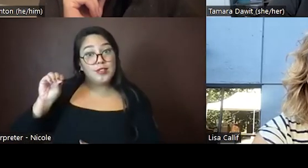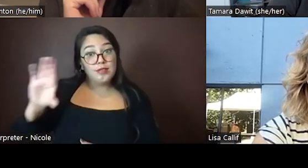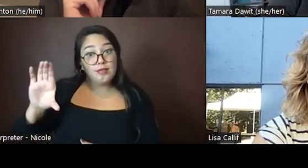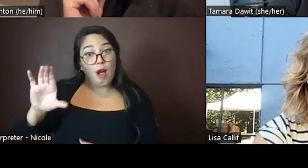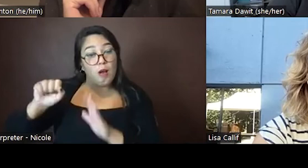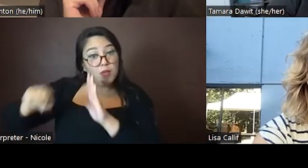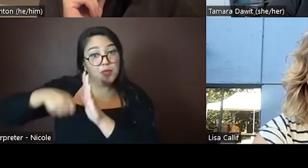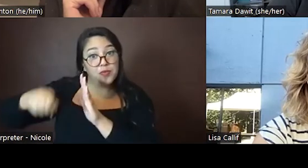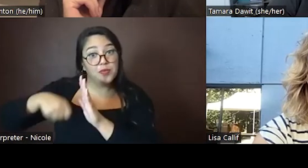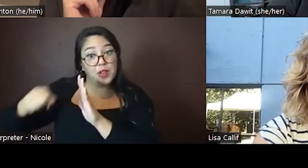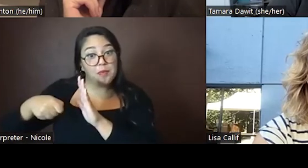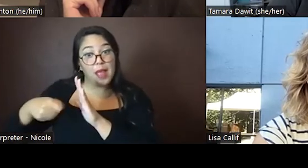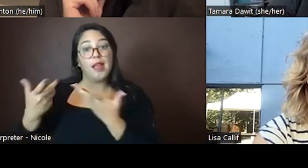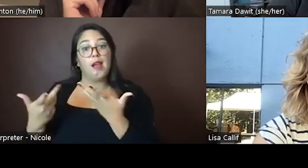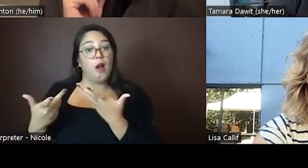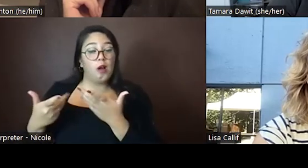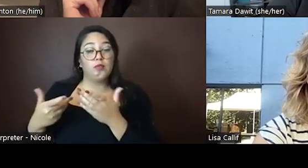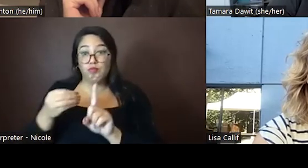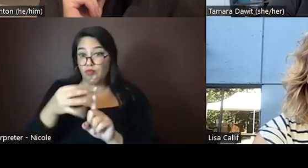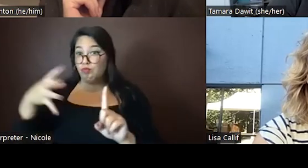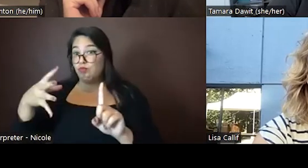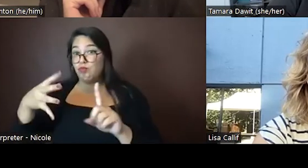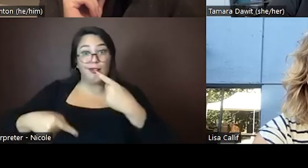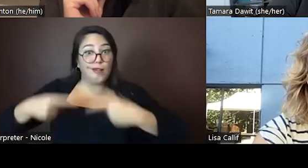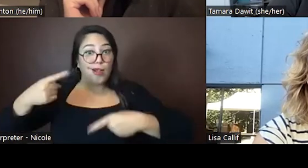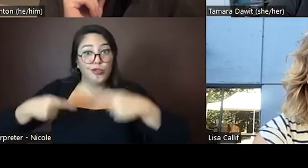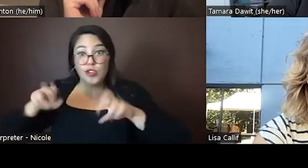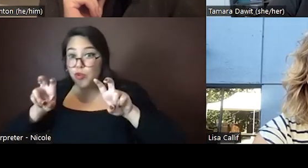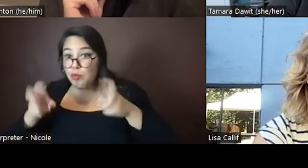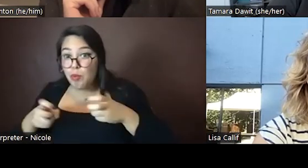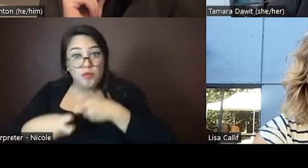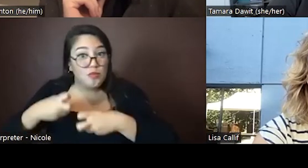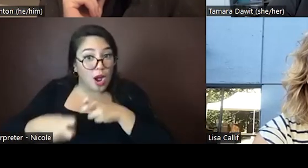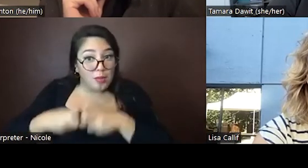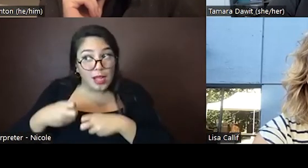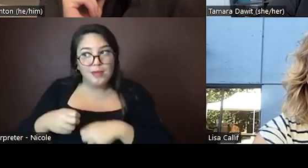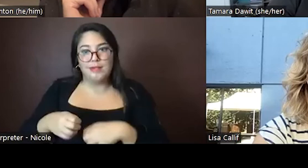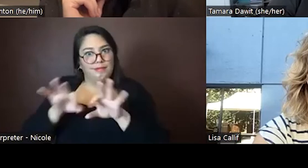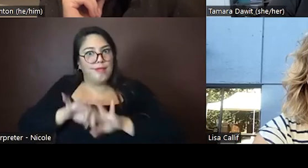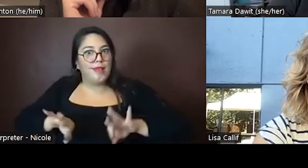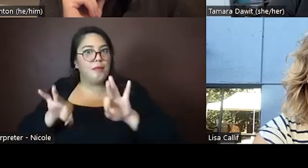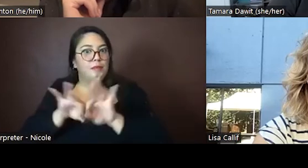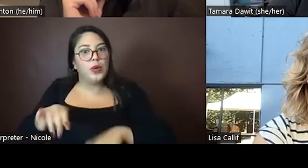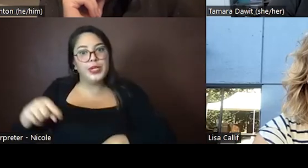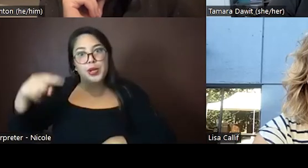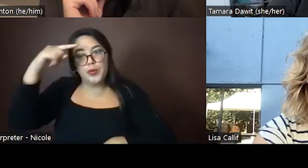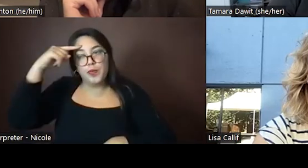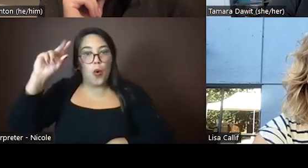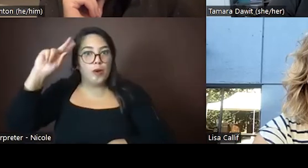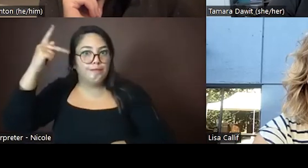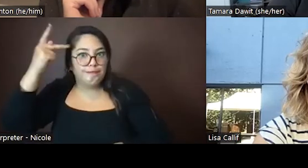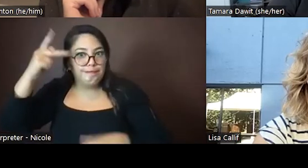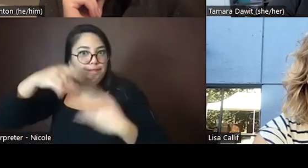dealing with controversial issues, which is like important for their socio-political environment and also for